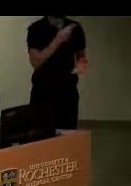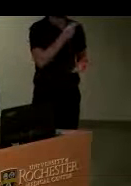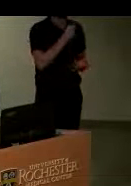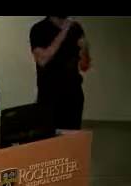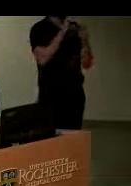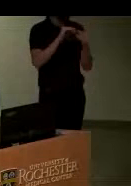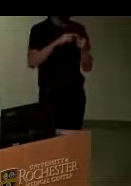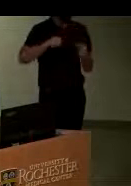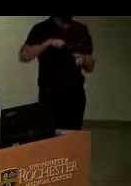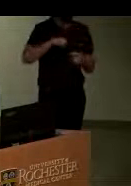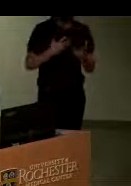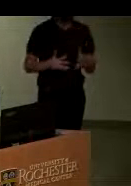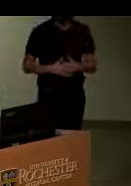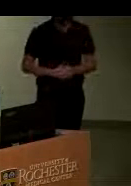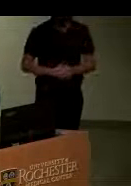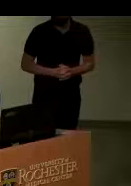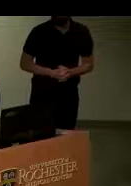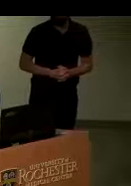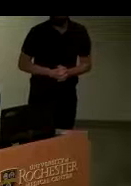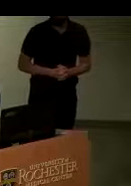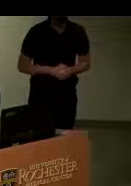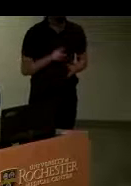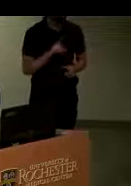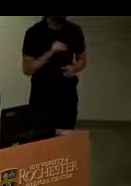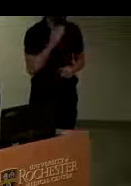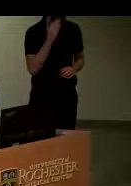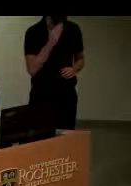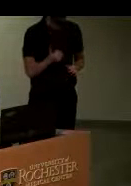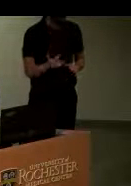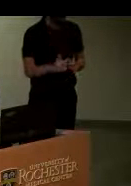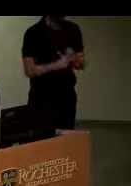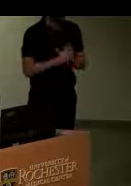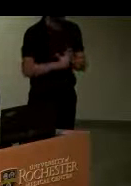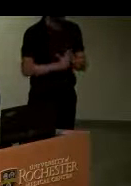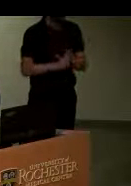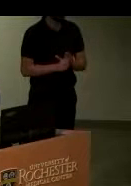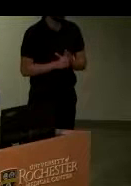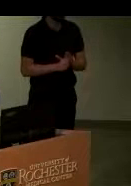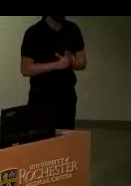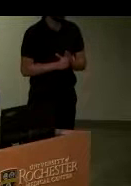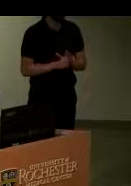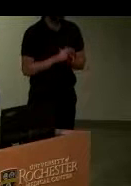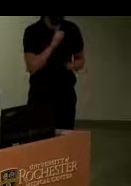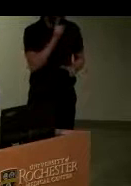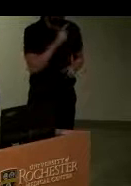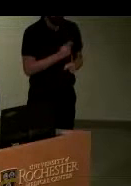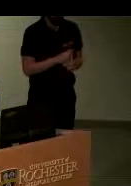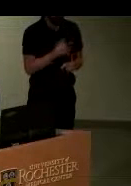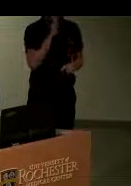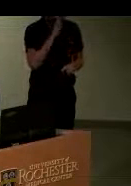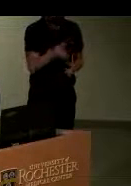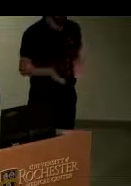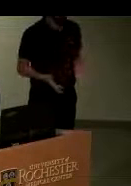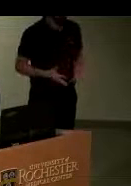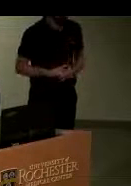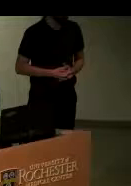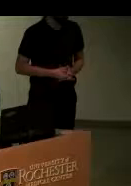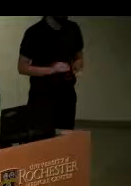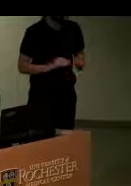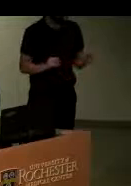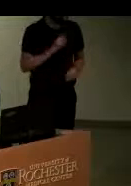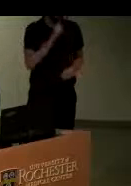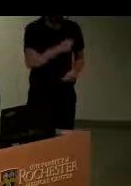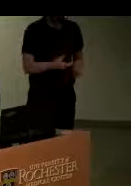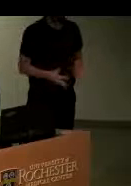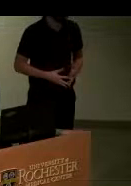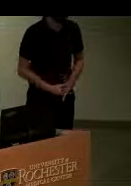us, finally, he says, you do know that all these symptoms she's faking, she's creating, none of them are real.